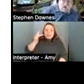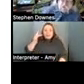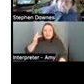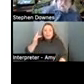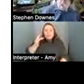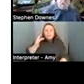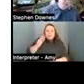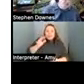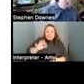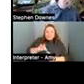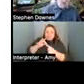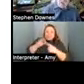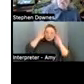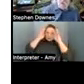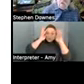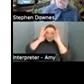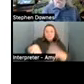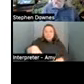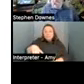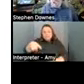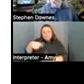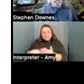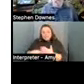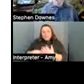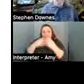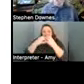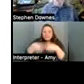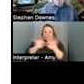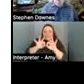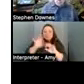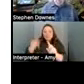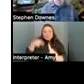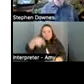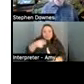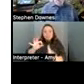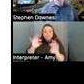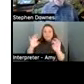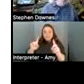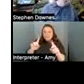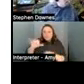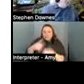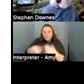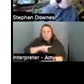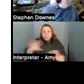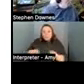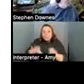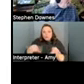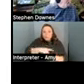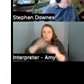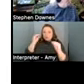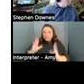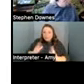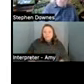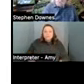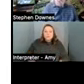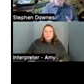talking about values that's the domain of education that's the thing that we do as educators and